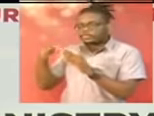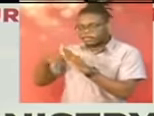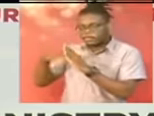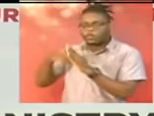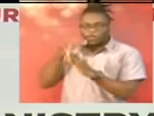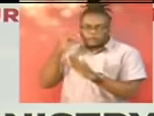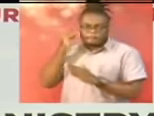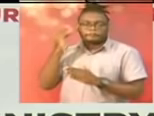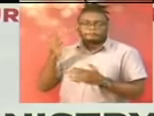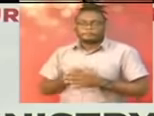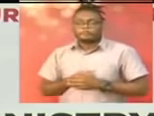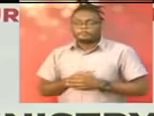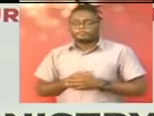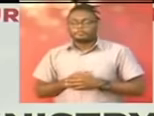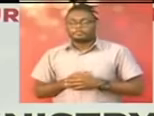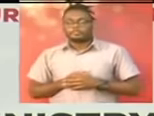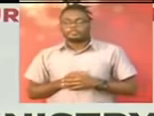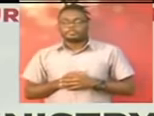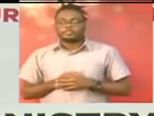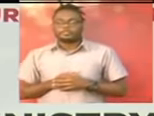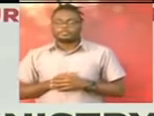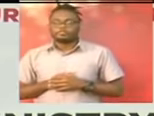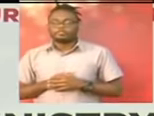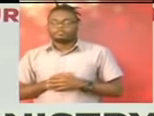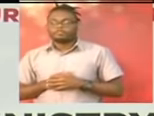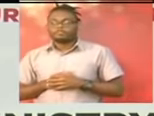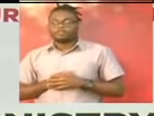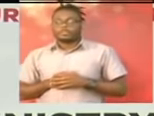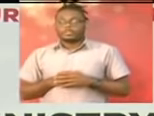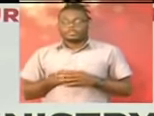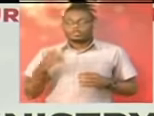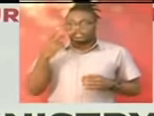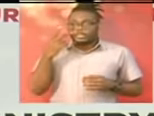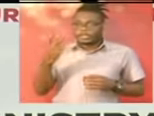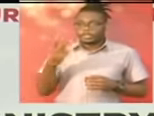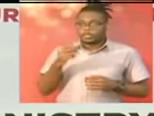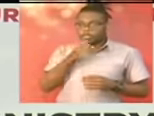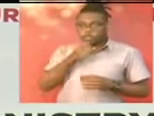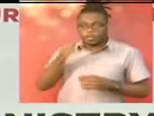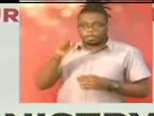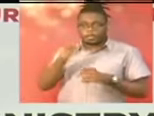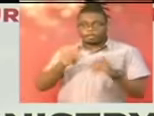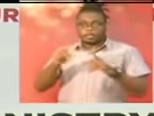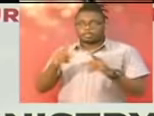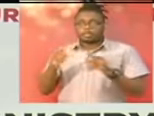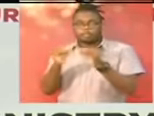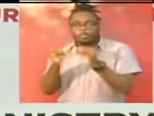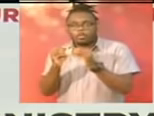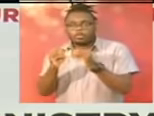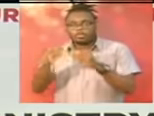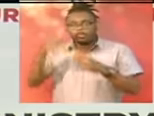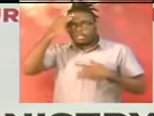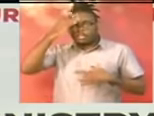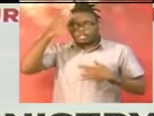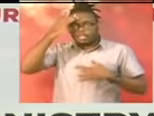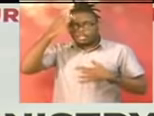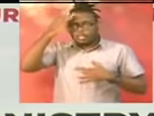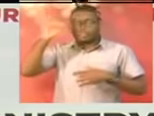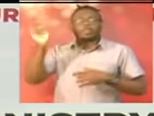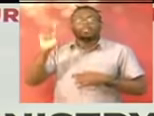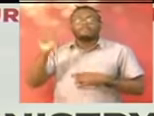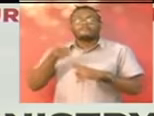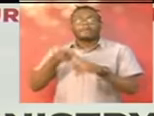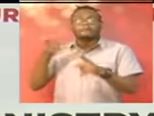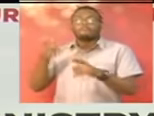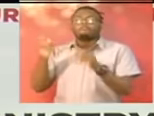facilities that we were seeing getting ill were generally those in households with other COVID-positive